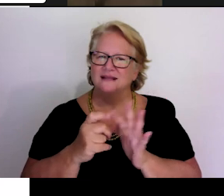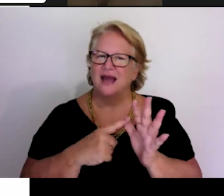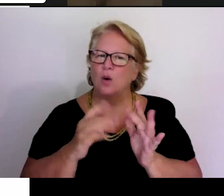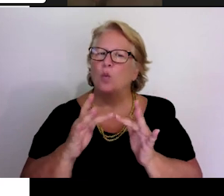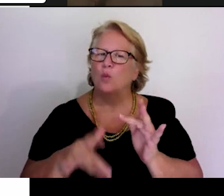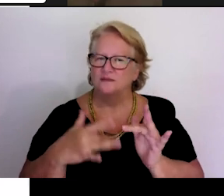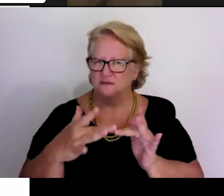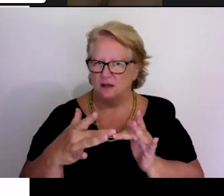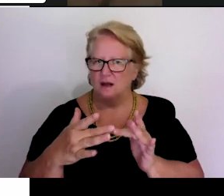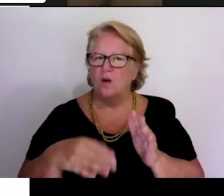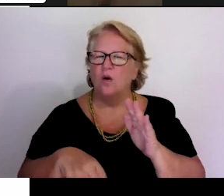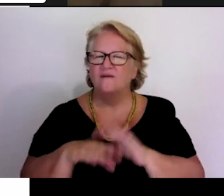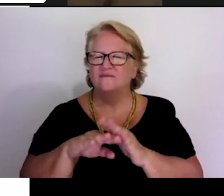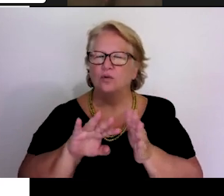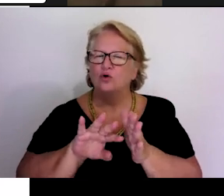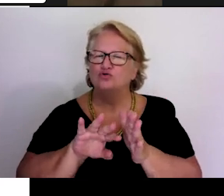they're fully transparent.